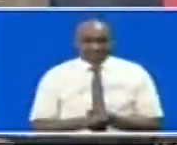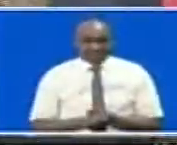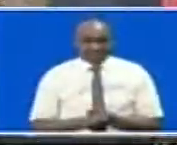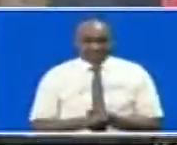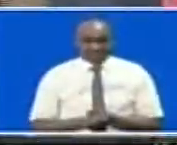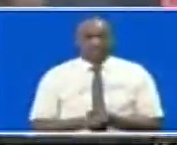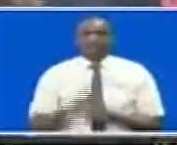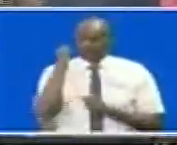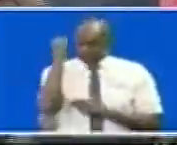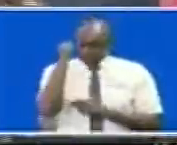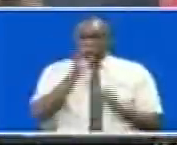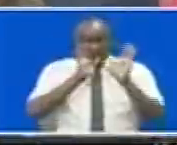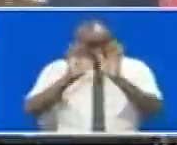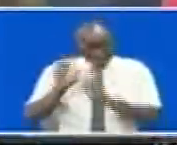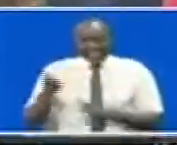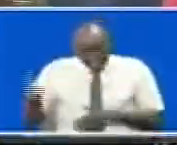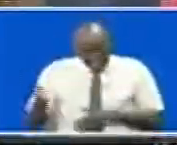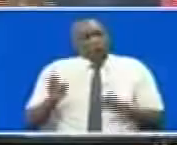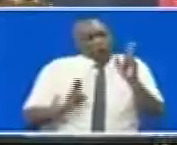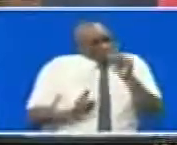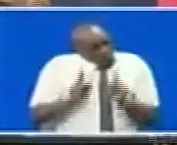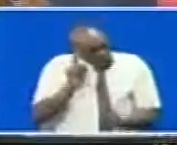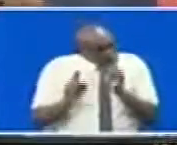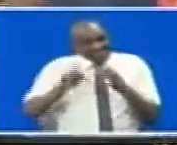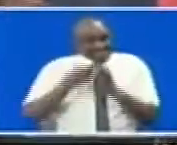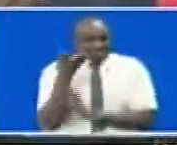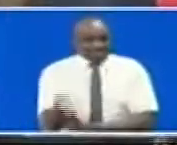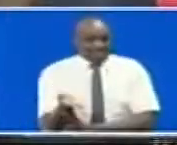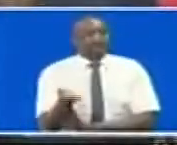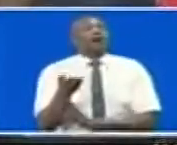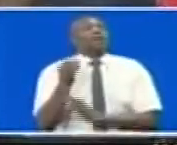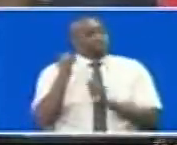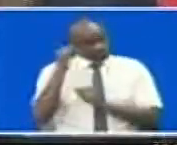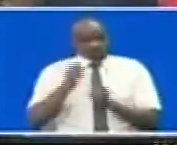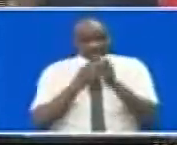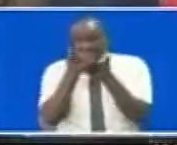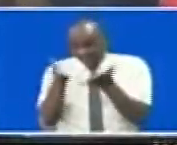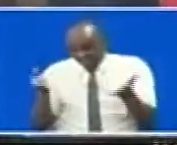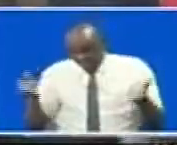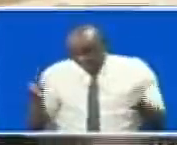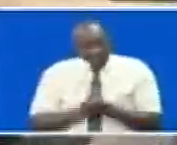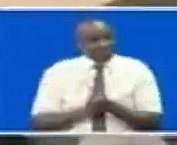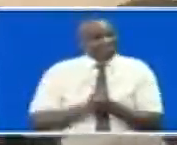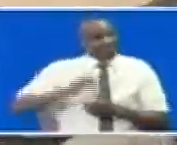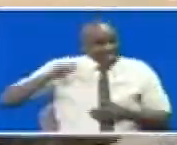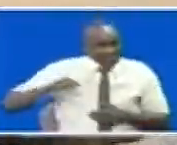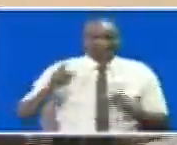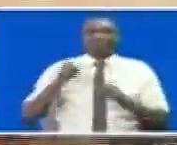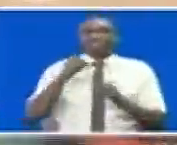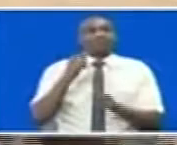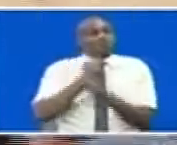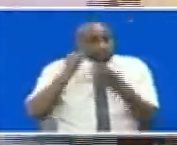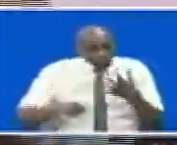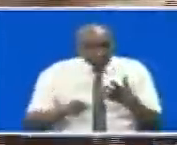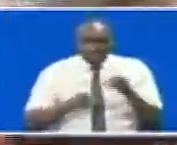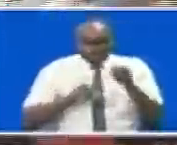As the political campaign's drumbeats continue to get louder, political players have not been left behind. They seek to popularize